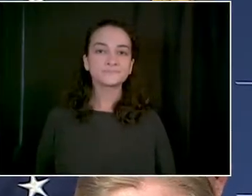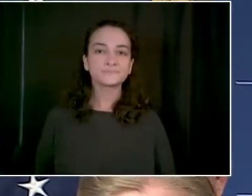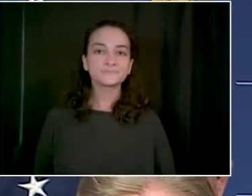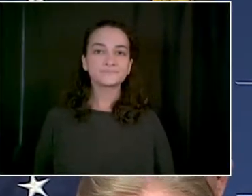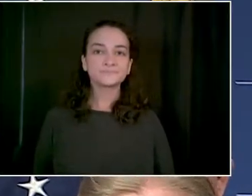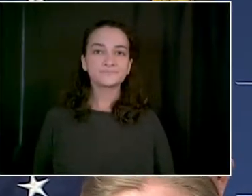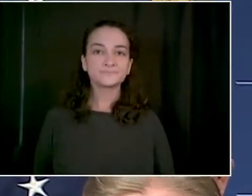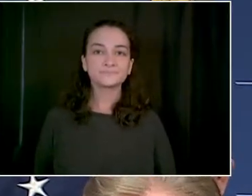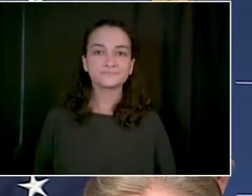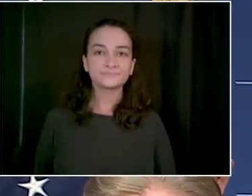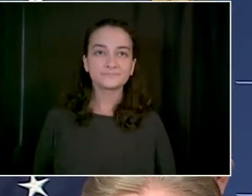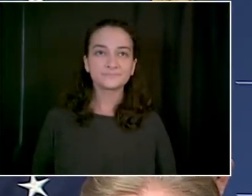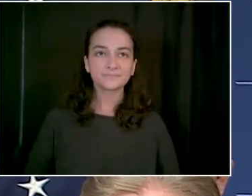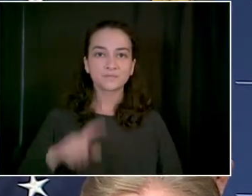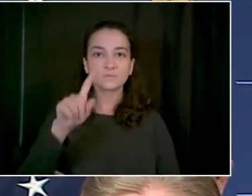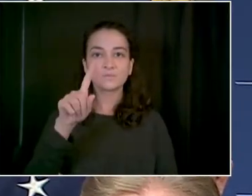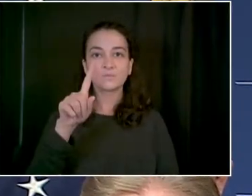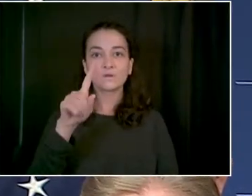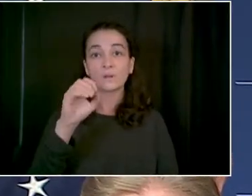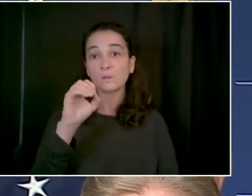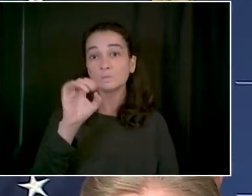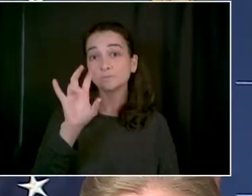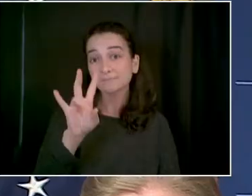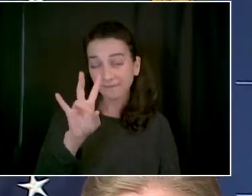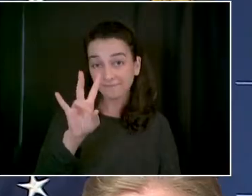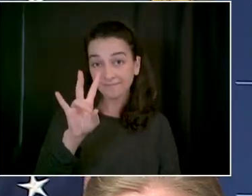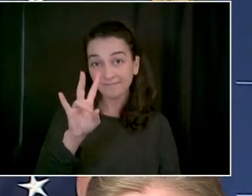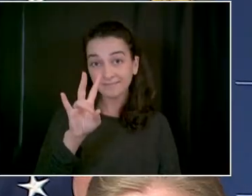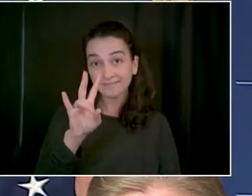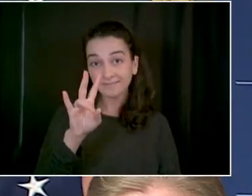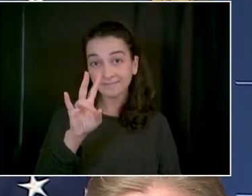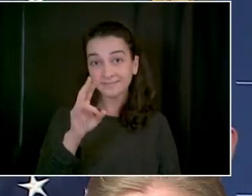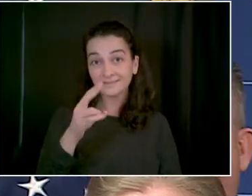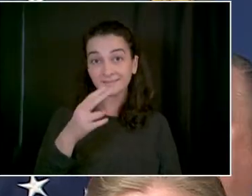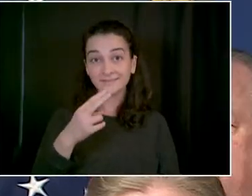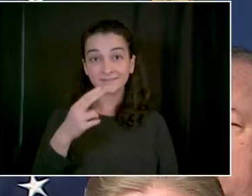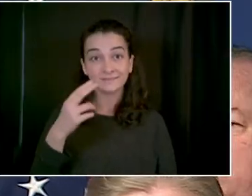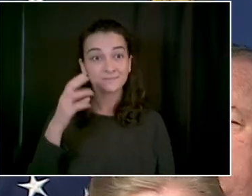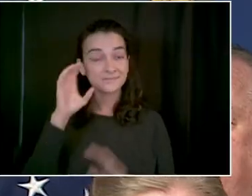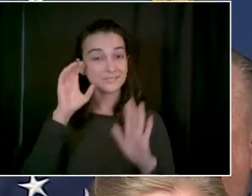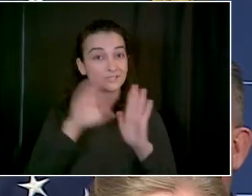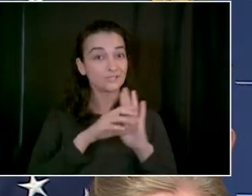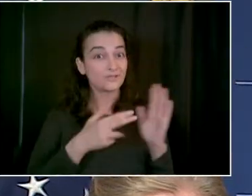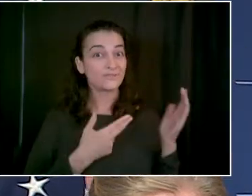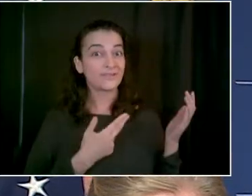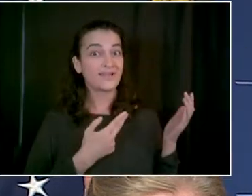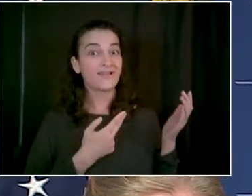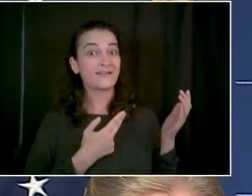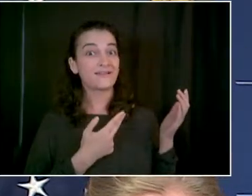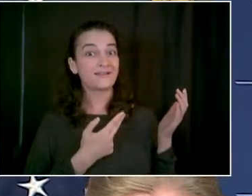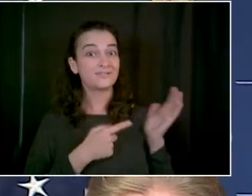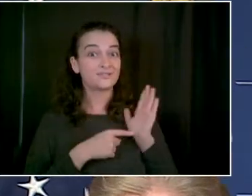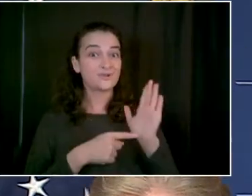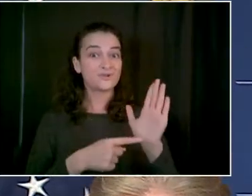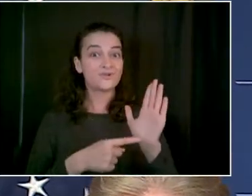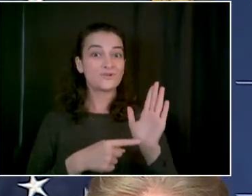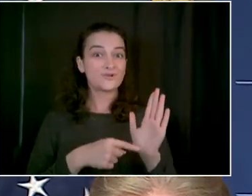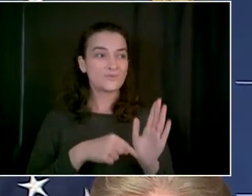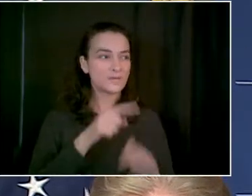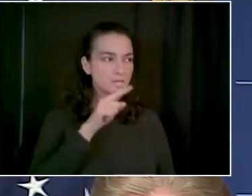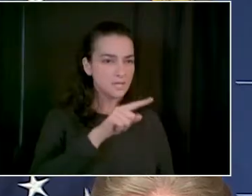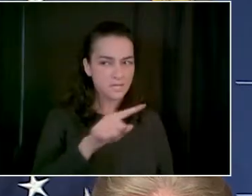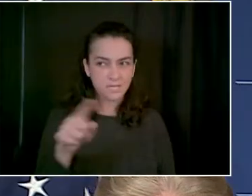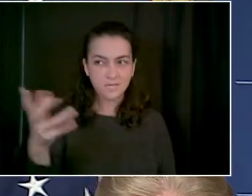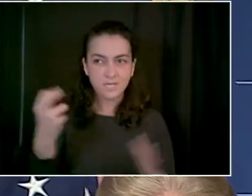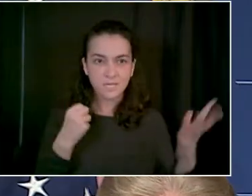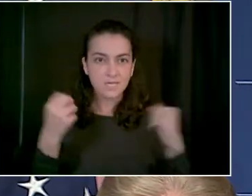wake of their grandmother that was shot in the head. You know, we don't know where that gun came from. 107 guns, 27 gang